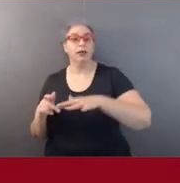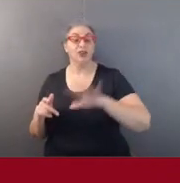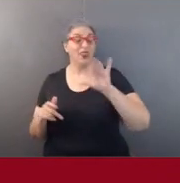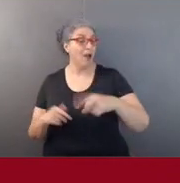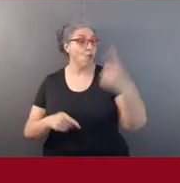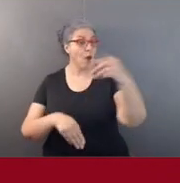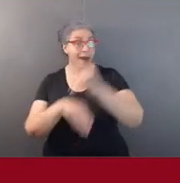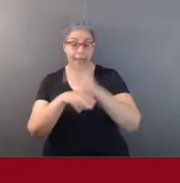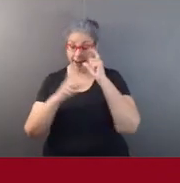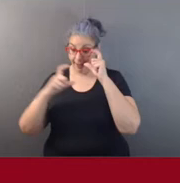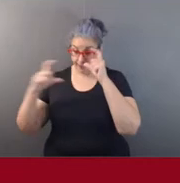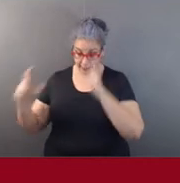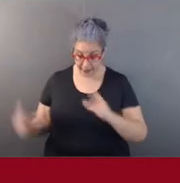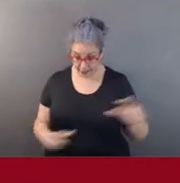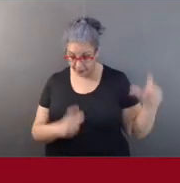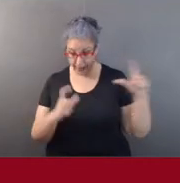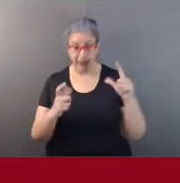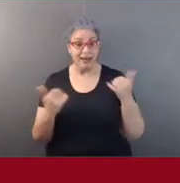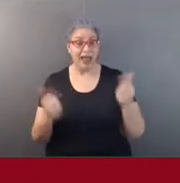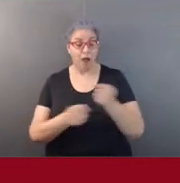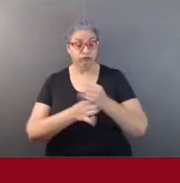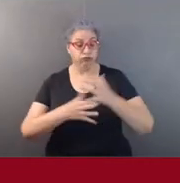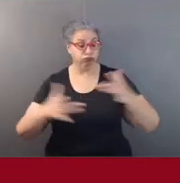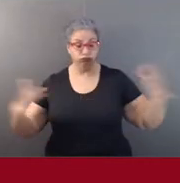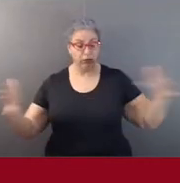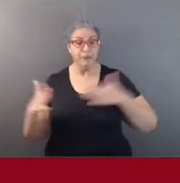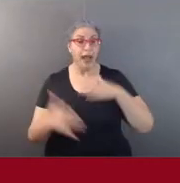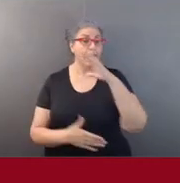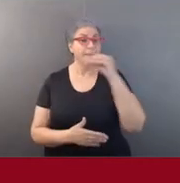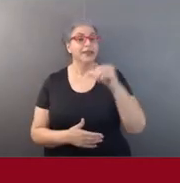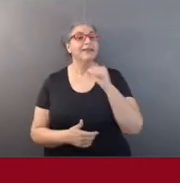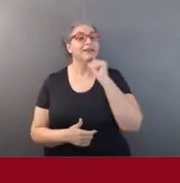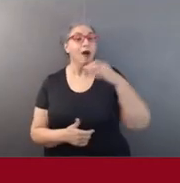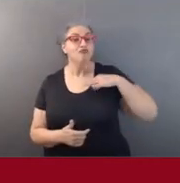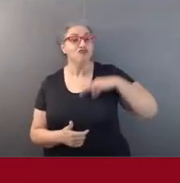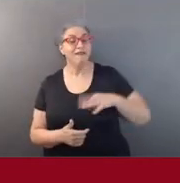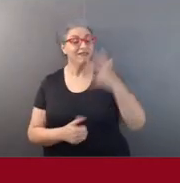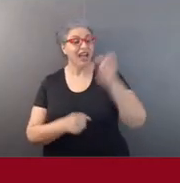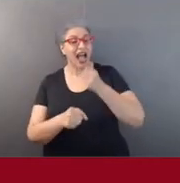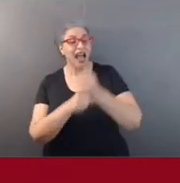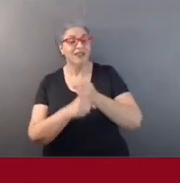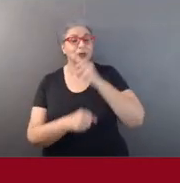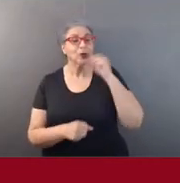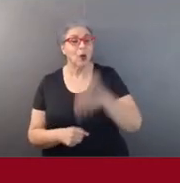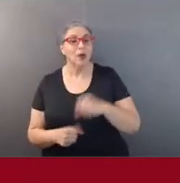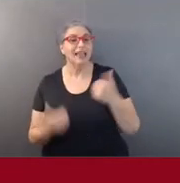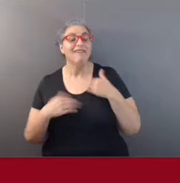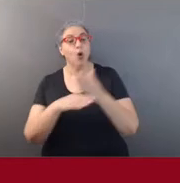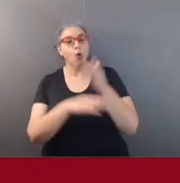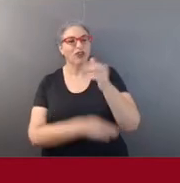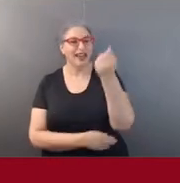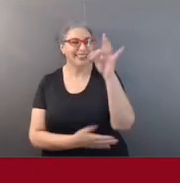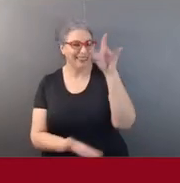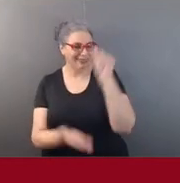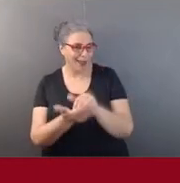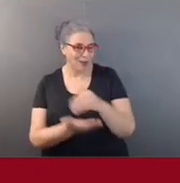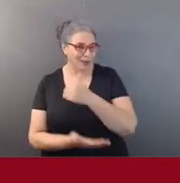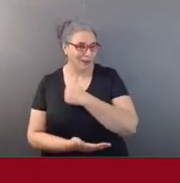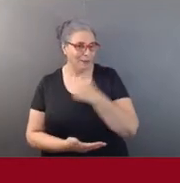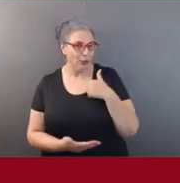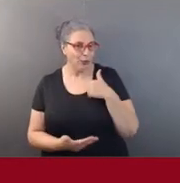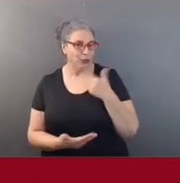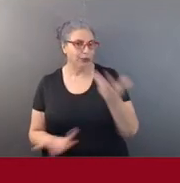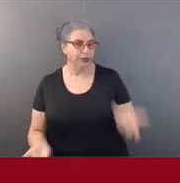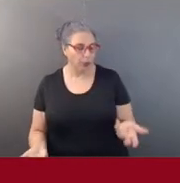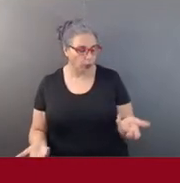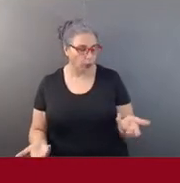insomnia, built a company that's a nonprofit that's now 5 years old and has over 18,000 members. I think that what